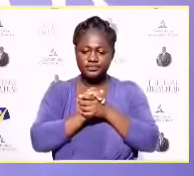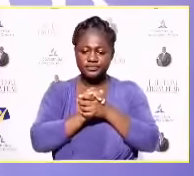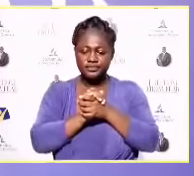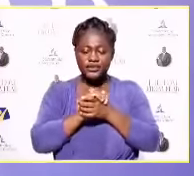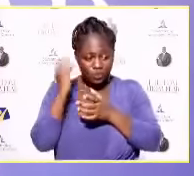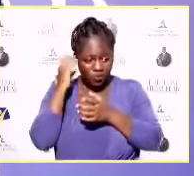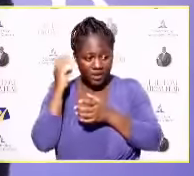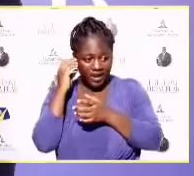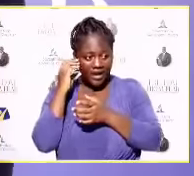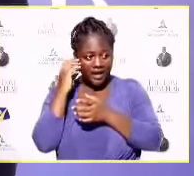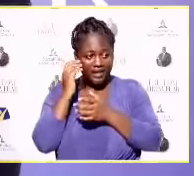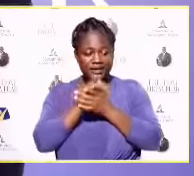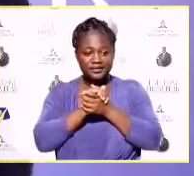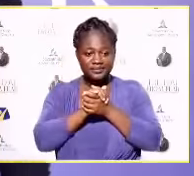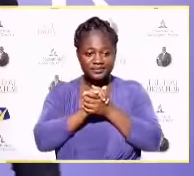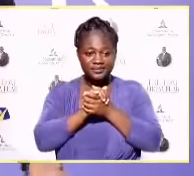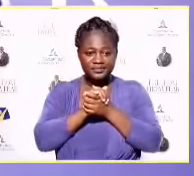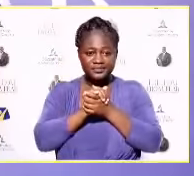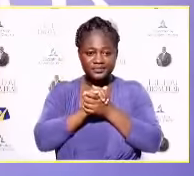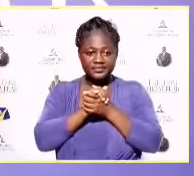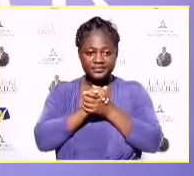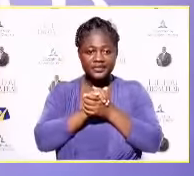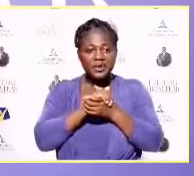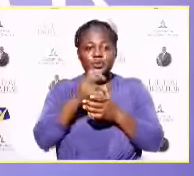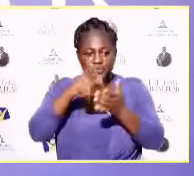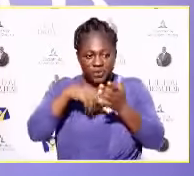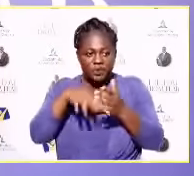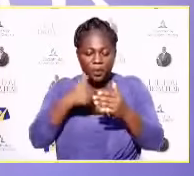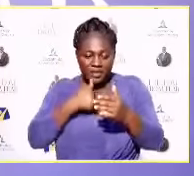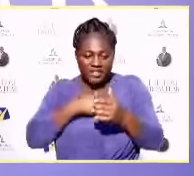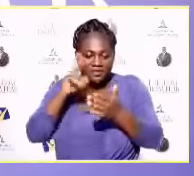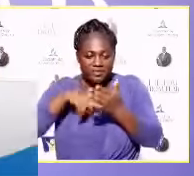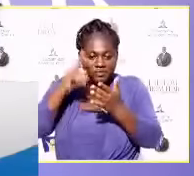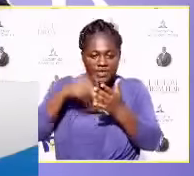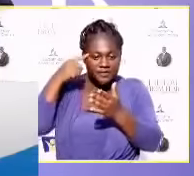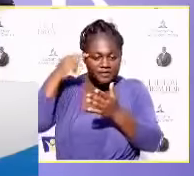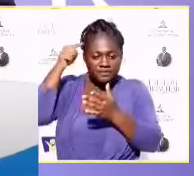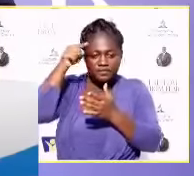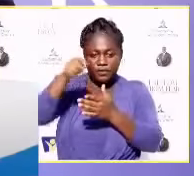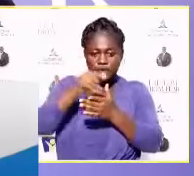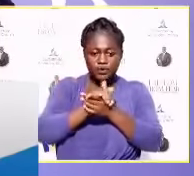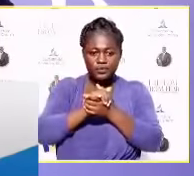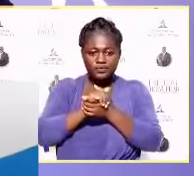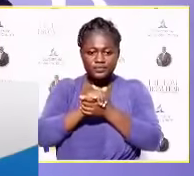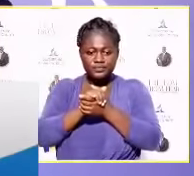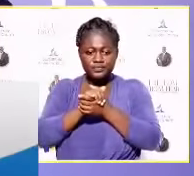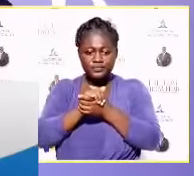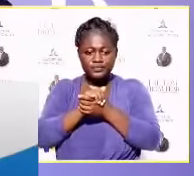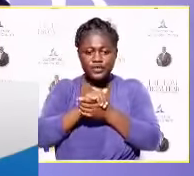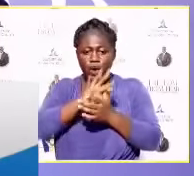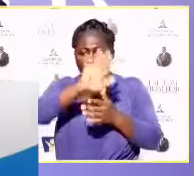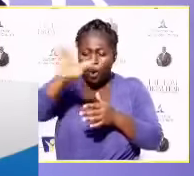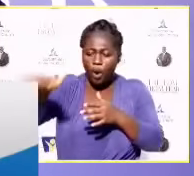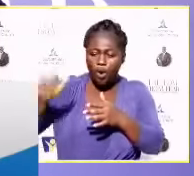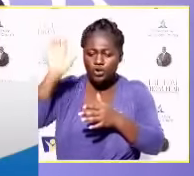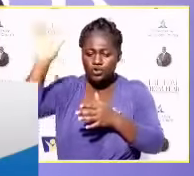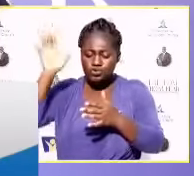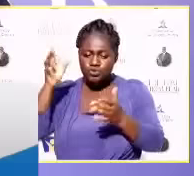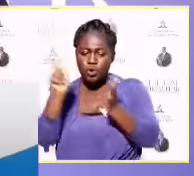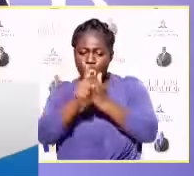that? Read with, or I'll read for you. Thou art near, O Lord, and all thy commandments are